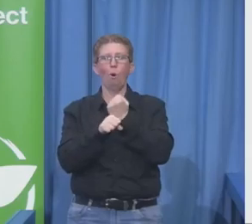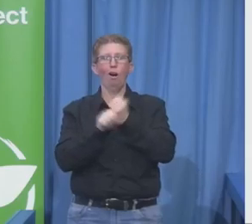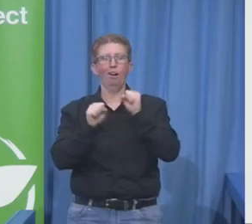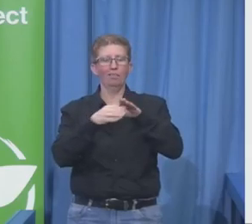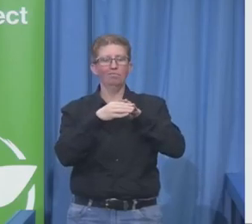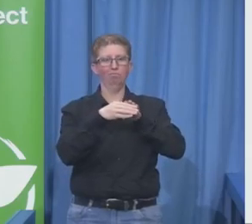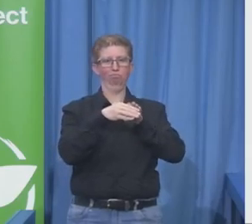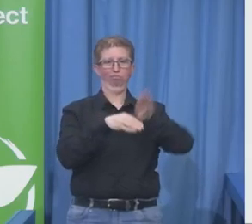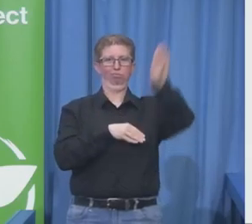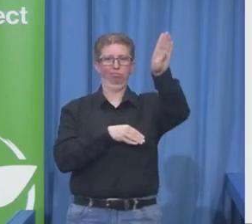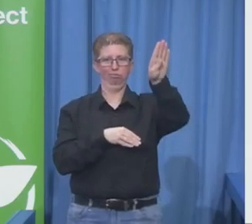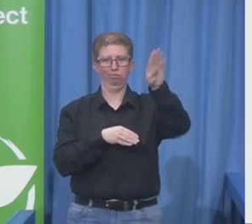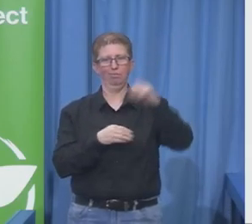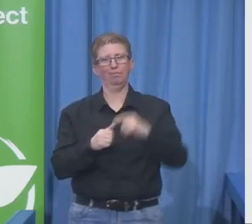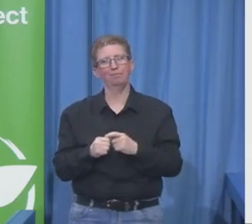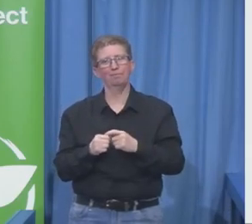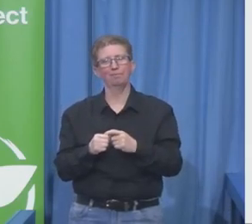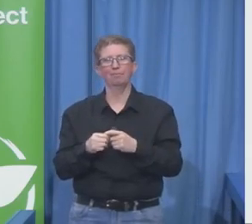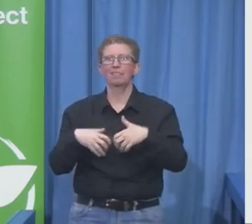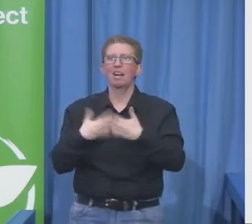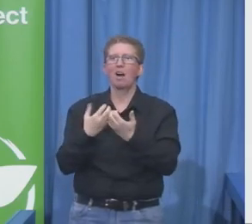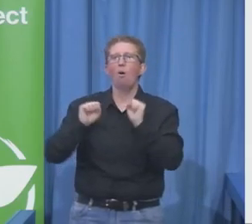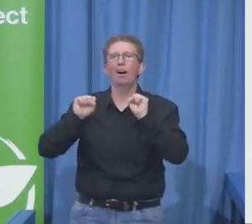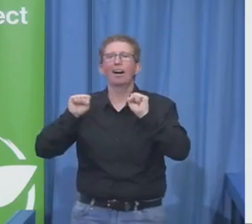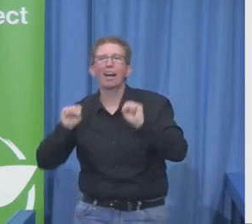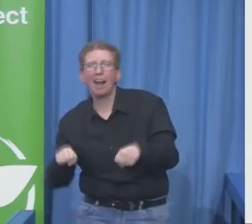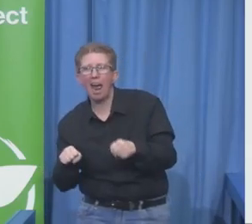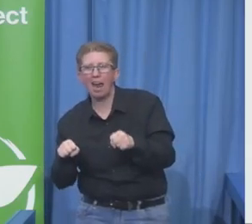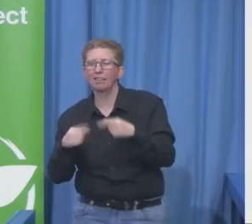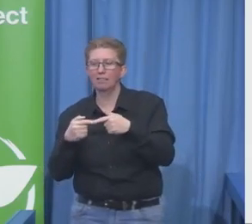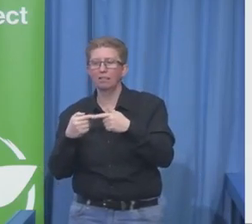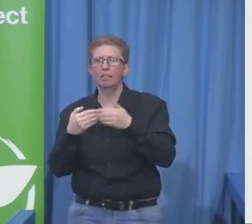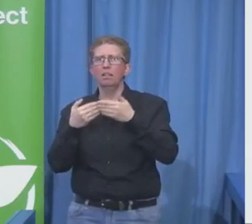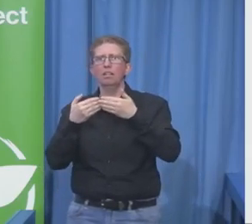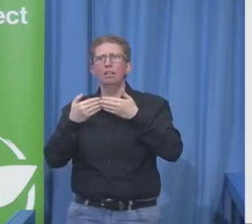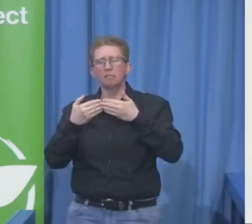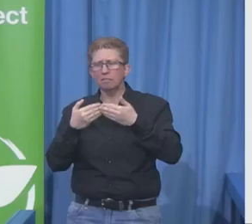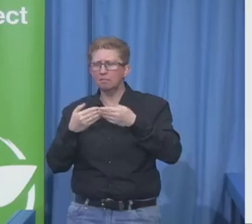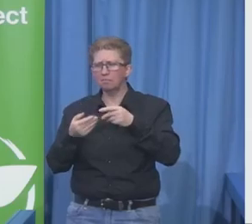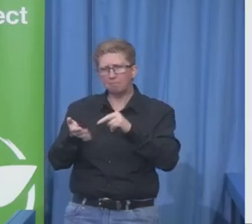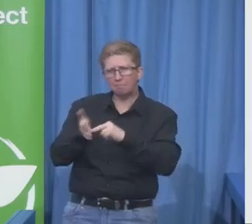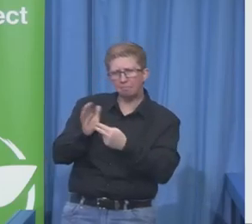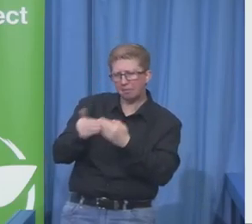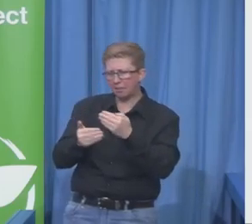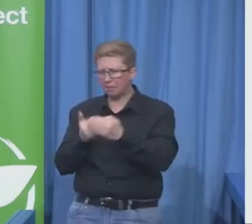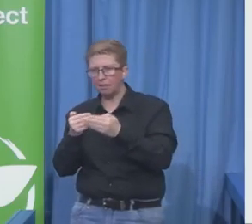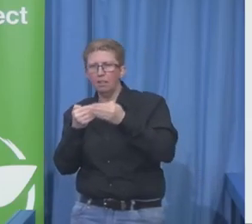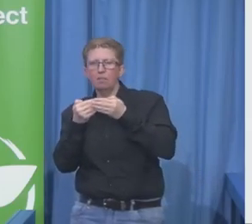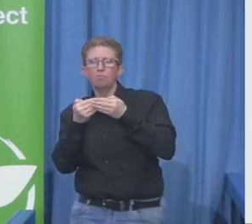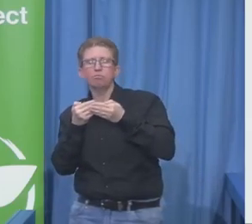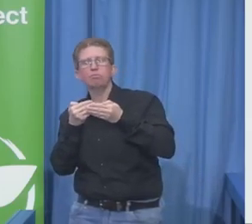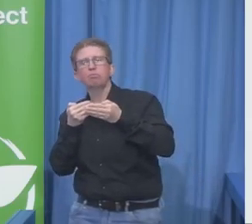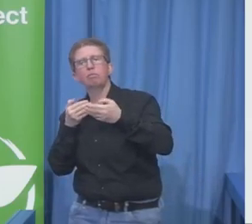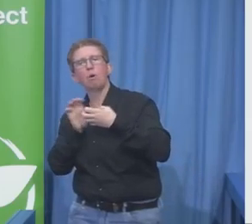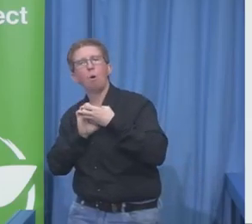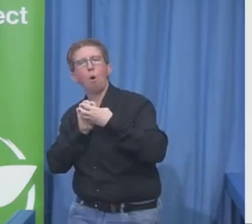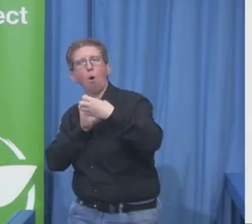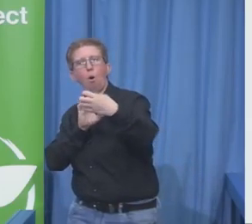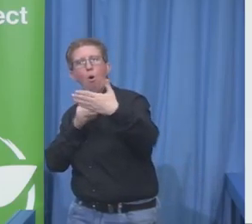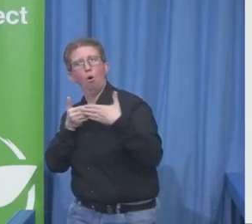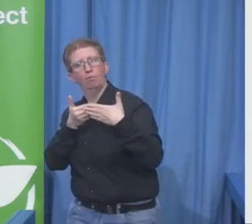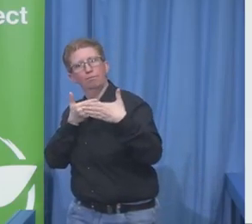a long-term career roadmap? So in Wipro, we publish all our positions internally. These